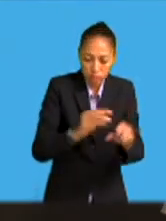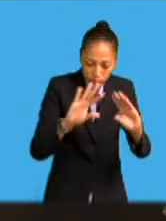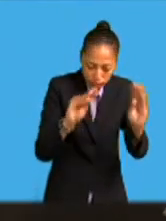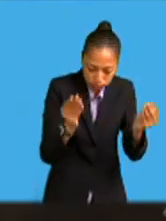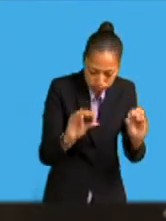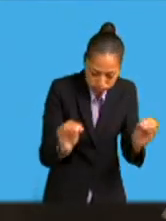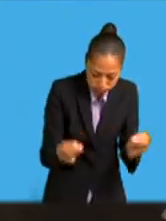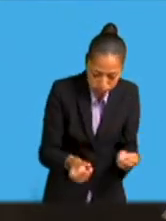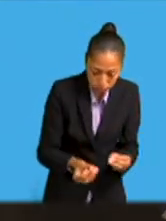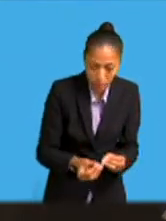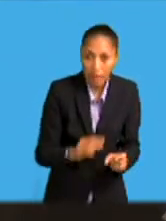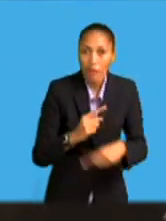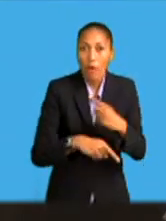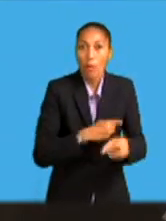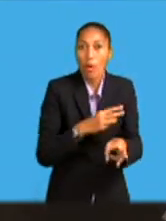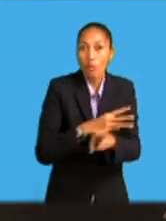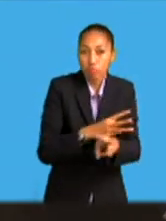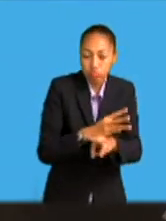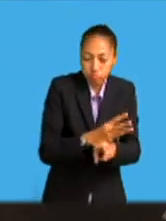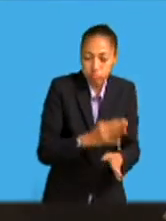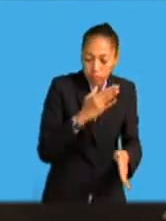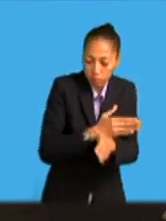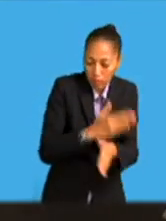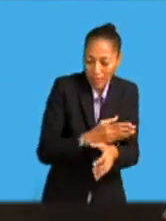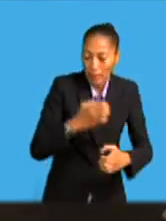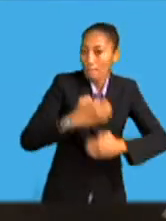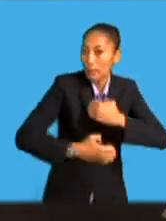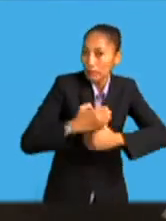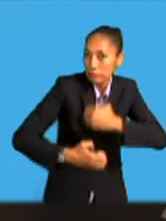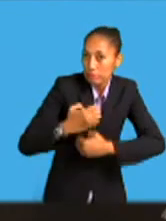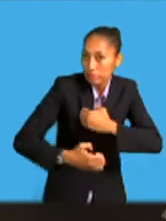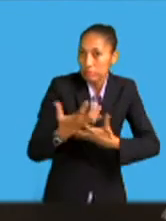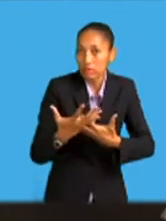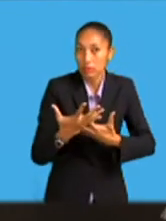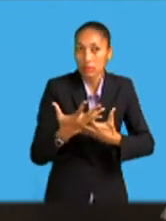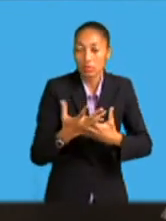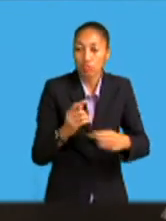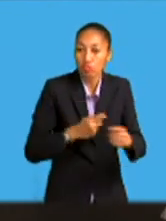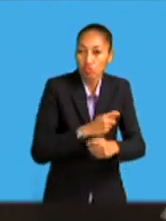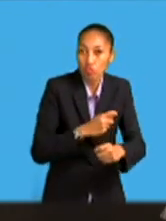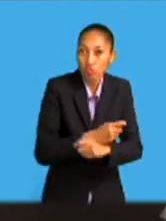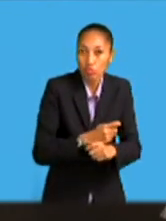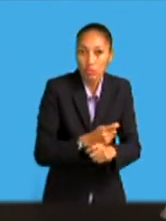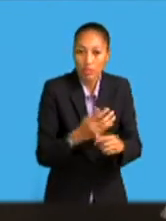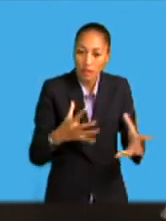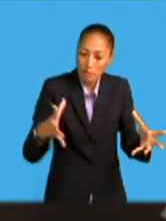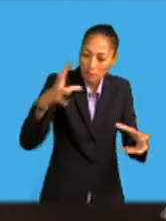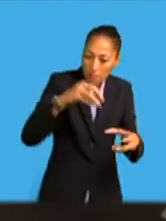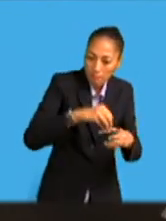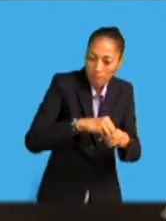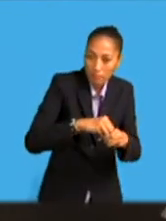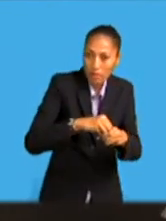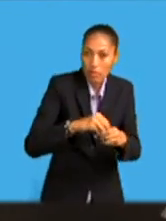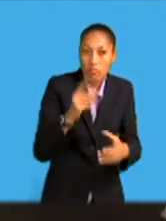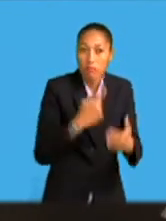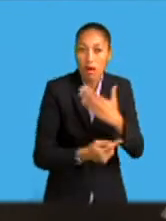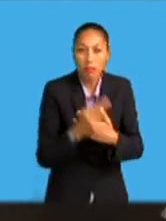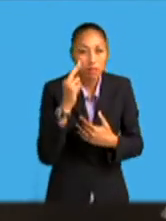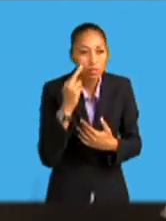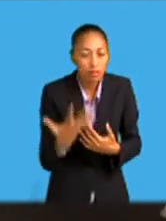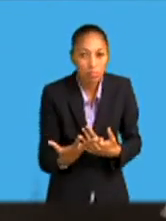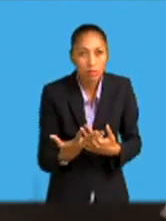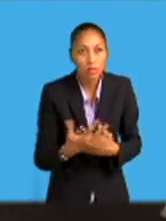assisted with woodworking machinery and tools with each associated training. This has resulted in a mosaic